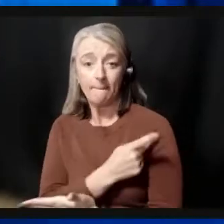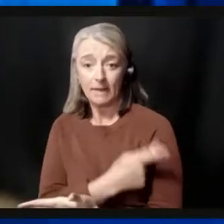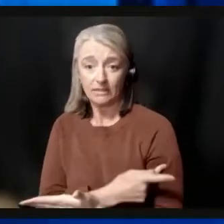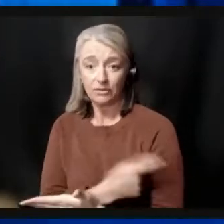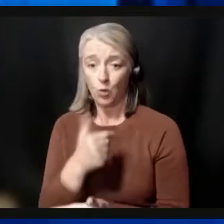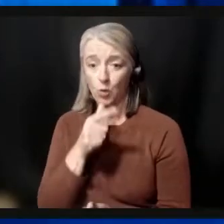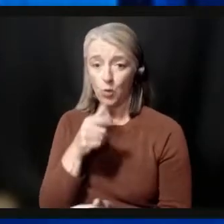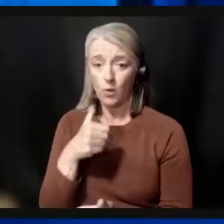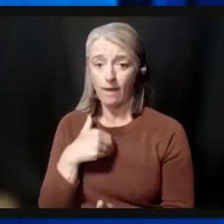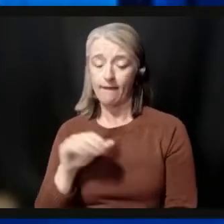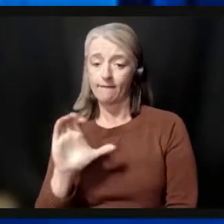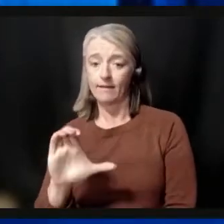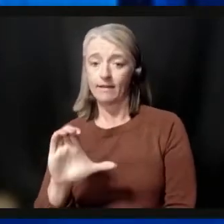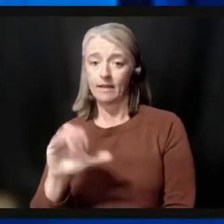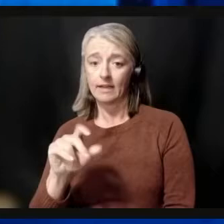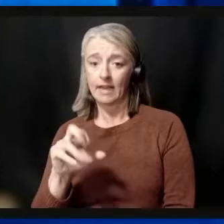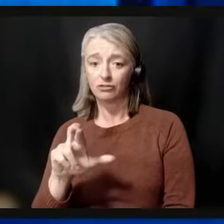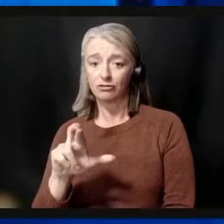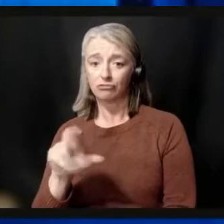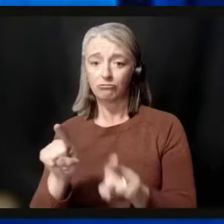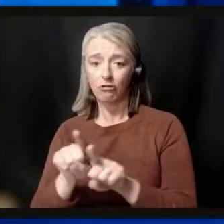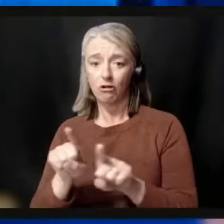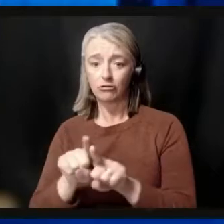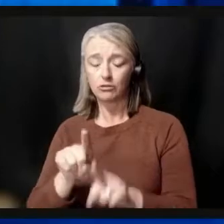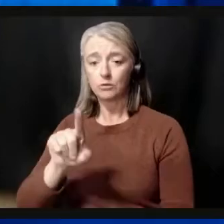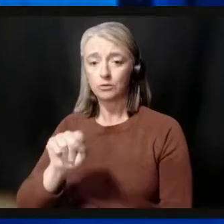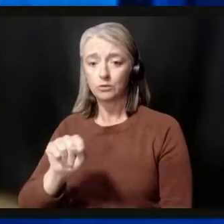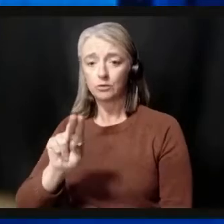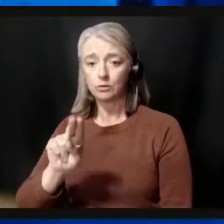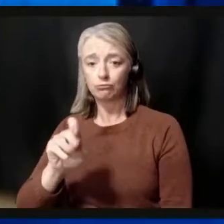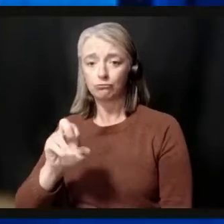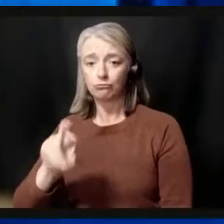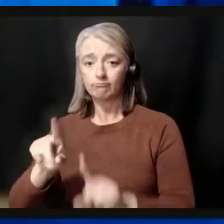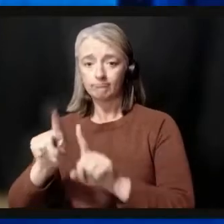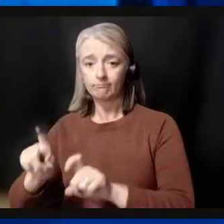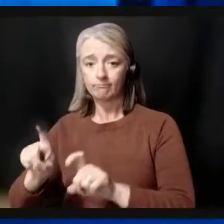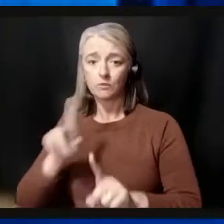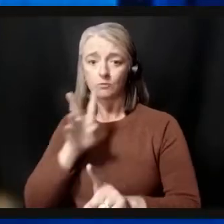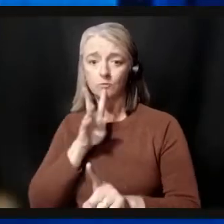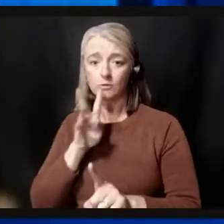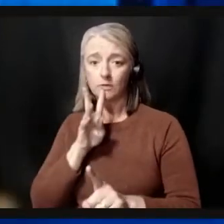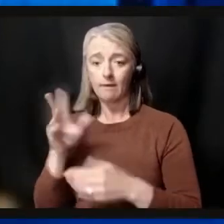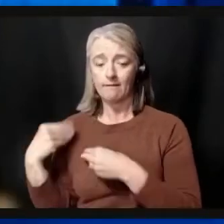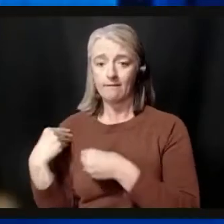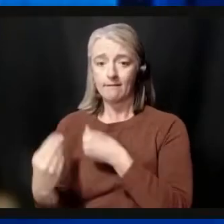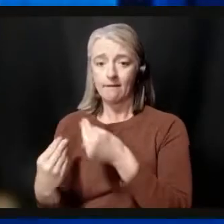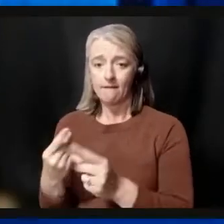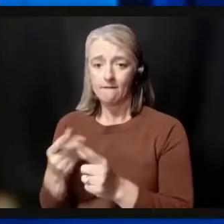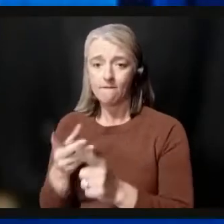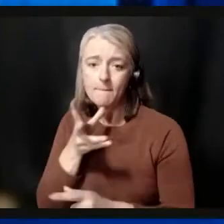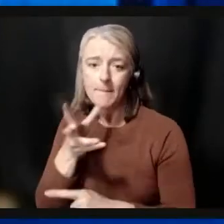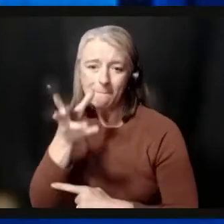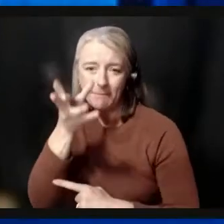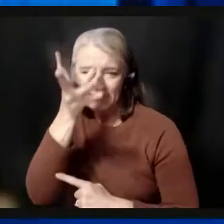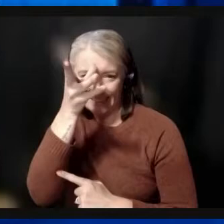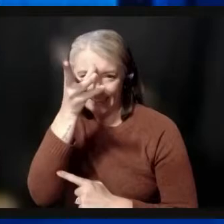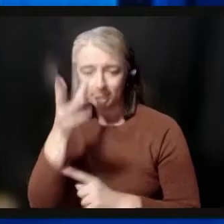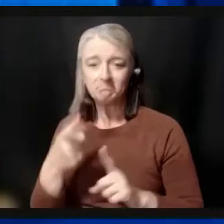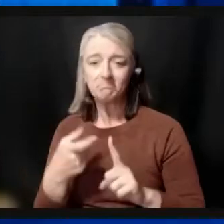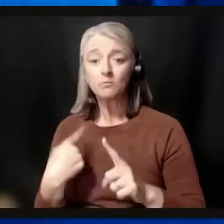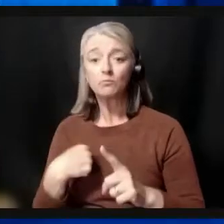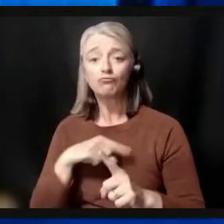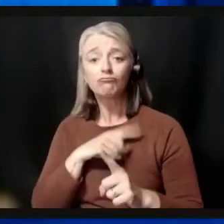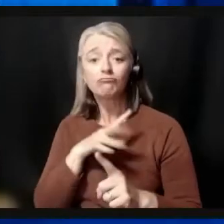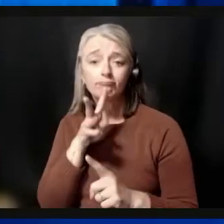actually also get their tumors tested. But today we're talking about the inherited, or what you would get from your mom or dad. So we kind of like to talk about it